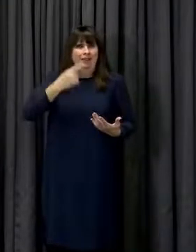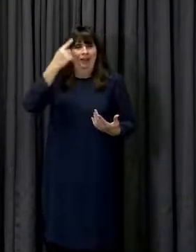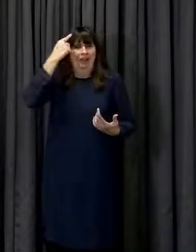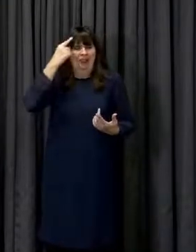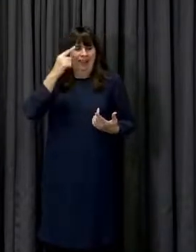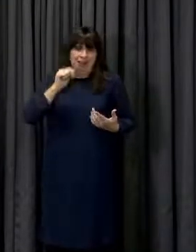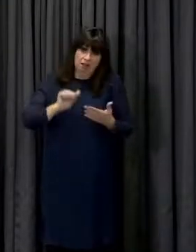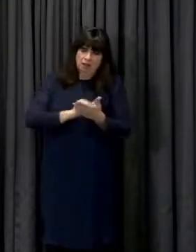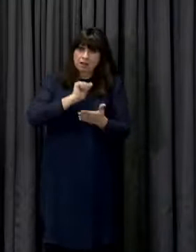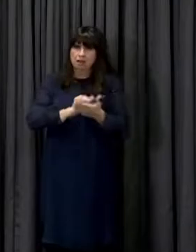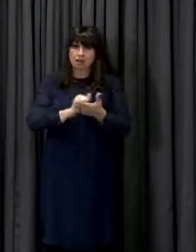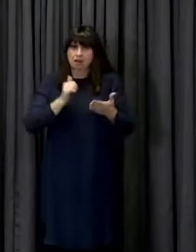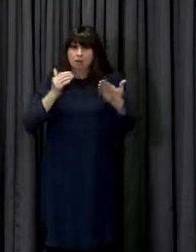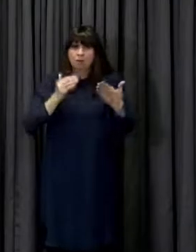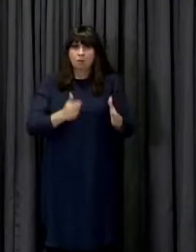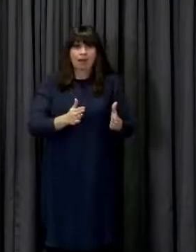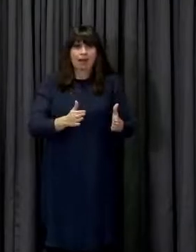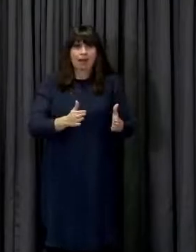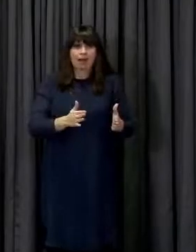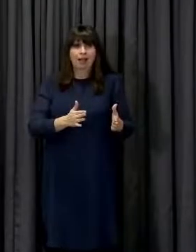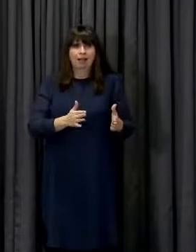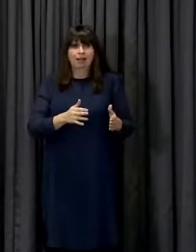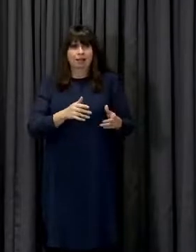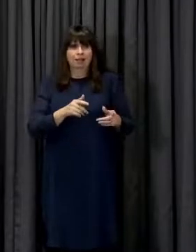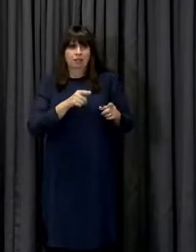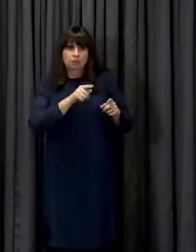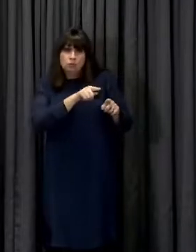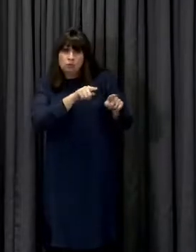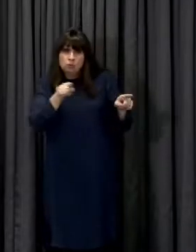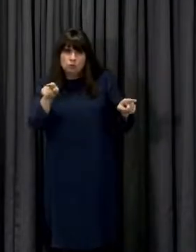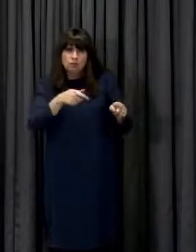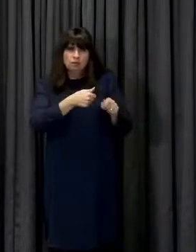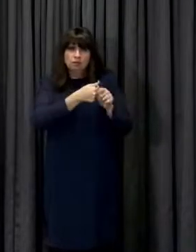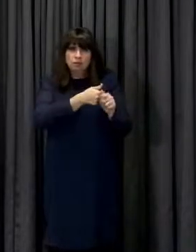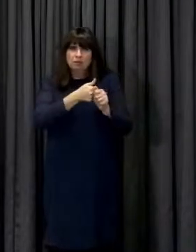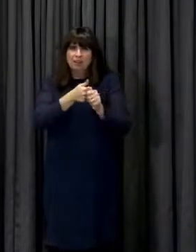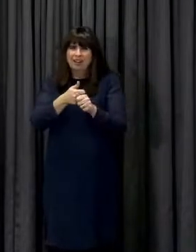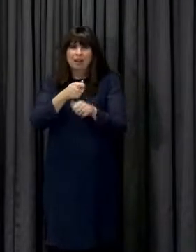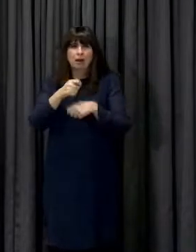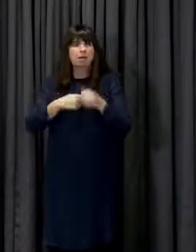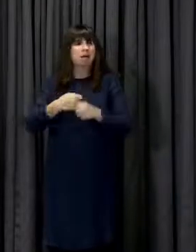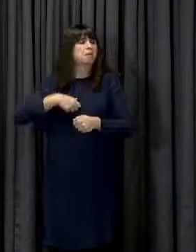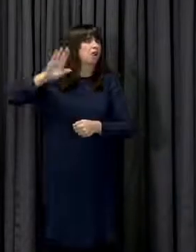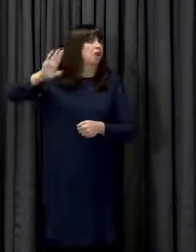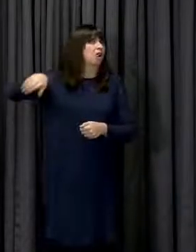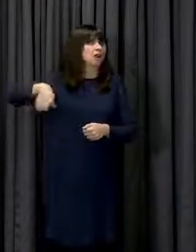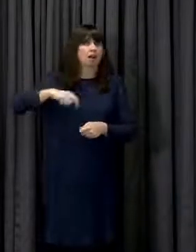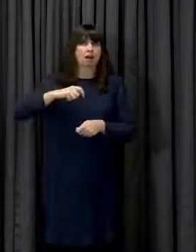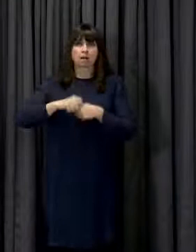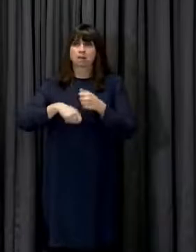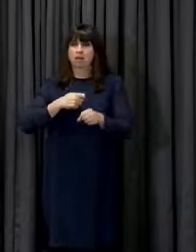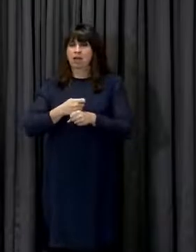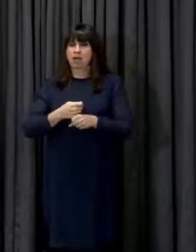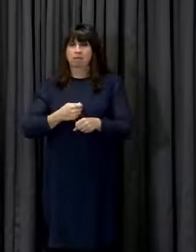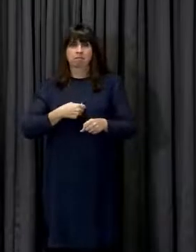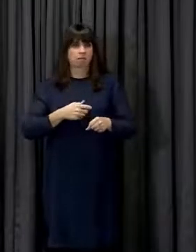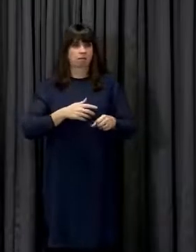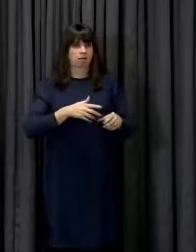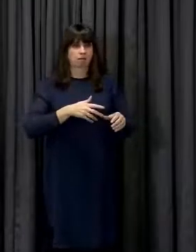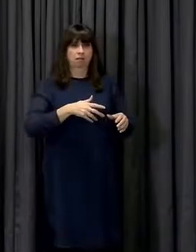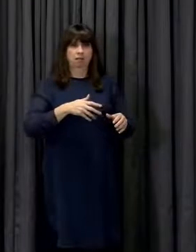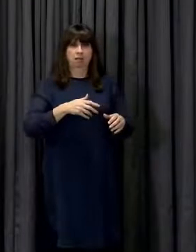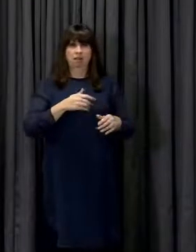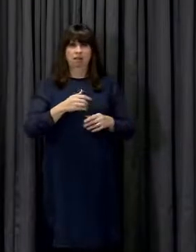population, but is led by different forms of advocacy and pressure on ministers, then you'll start to see inconsistency. You'll see people